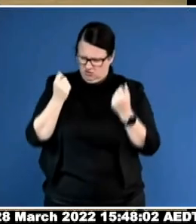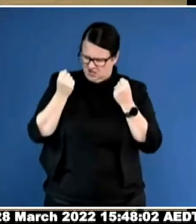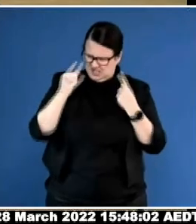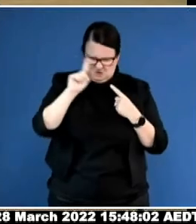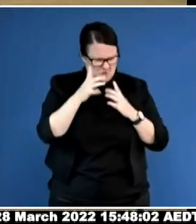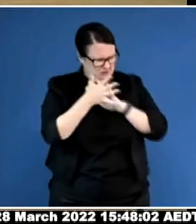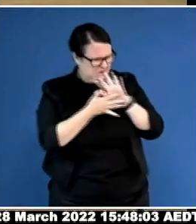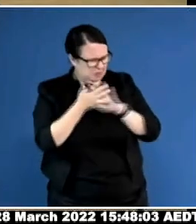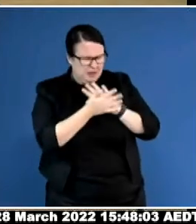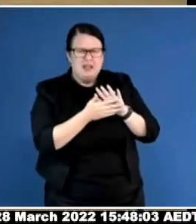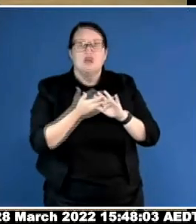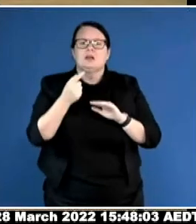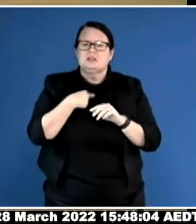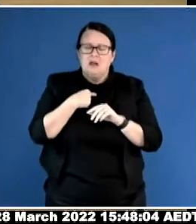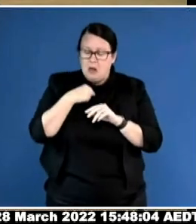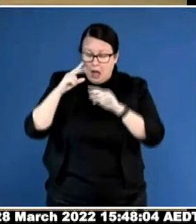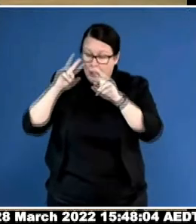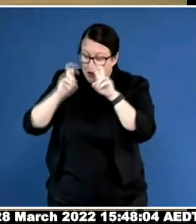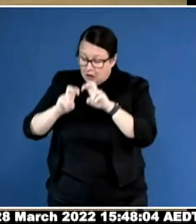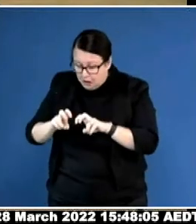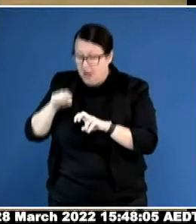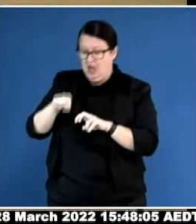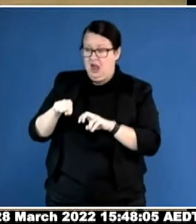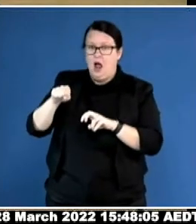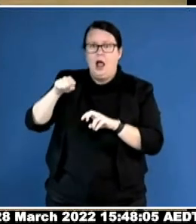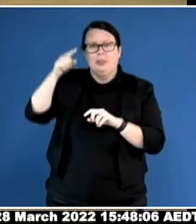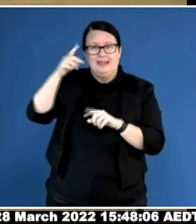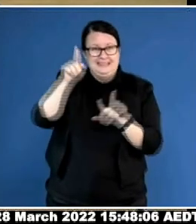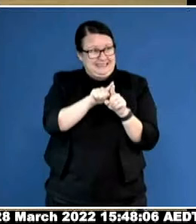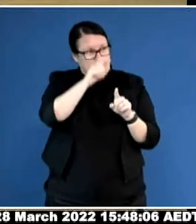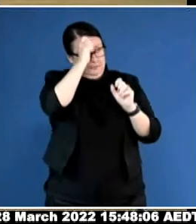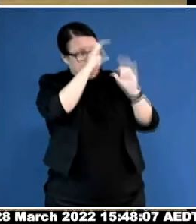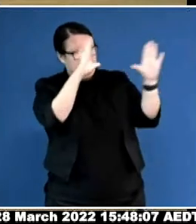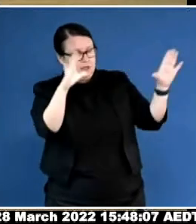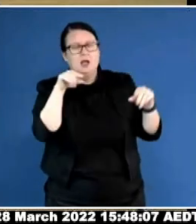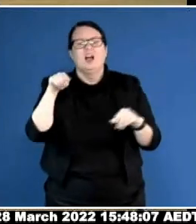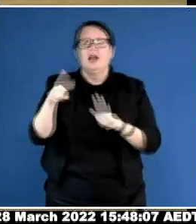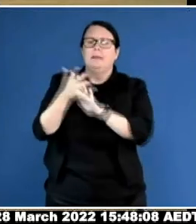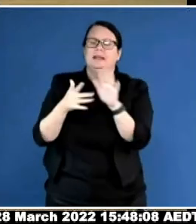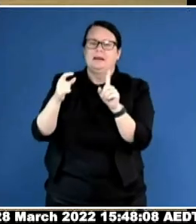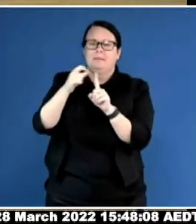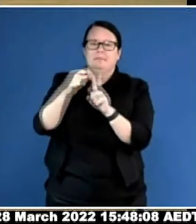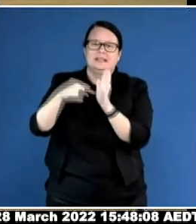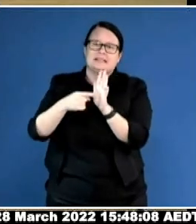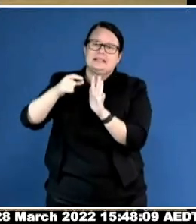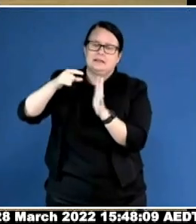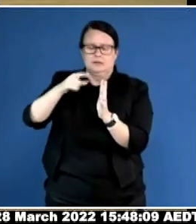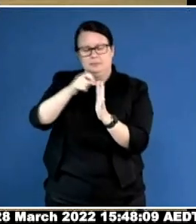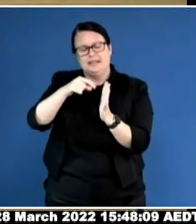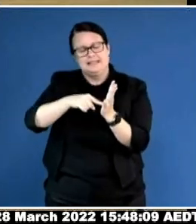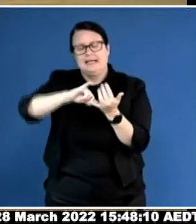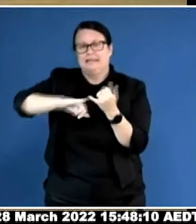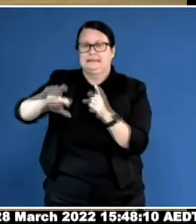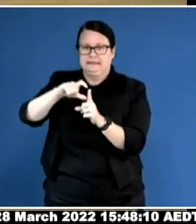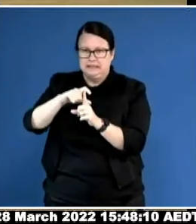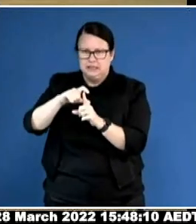so I looked up some dream analysis stuff, and this recurring image in my mind was indicated as a sign of PTSD. So then I looked